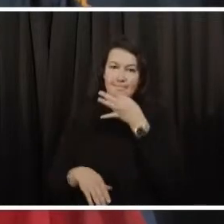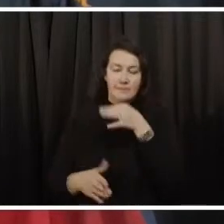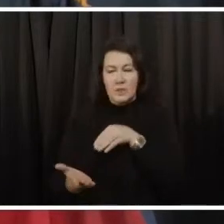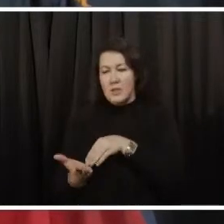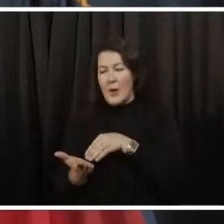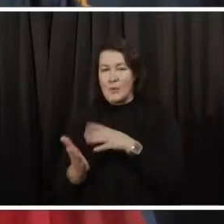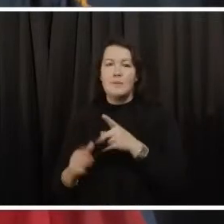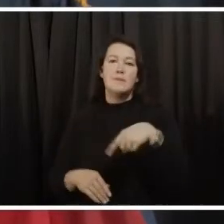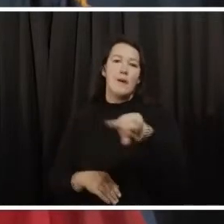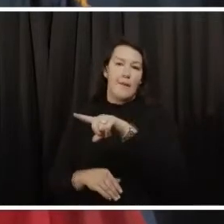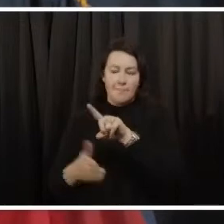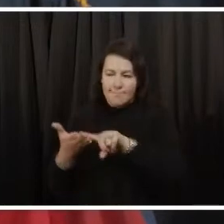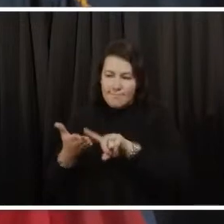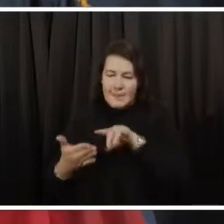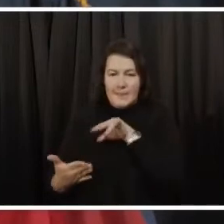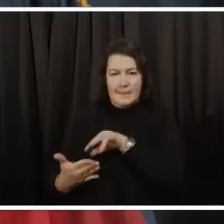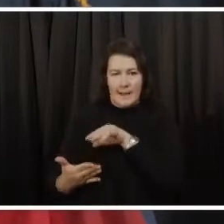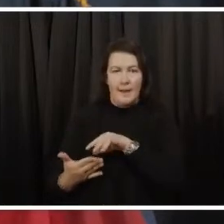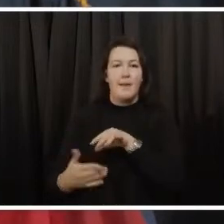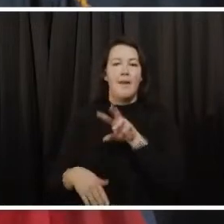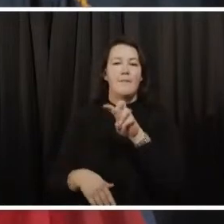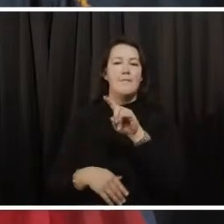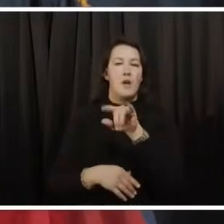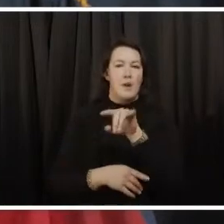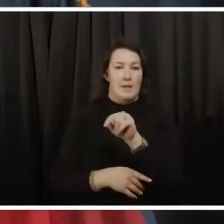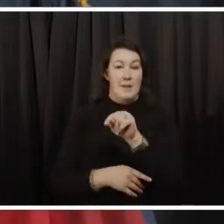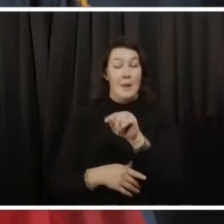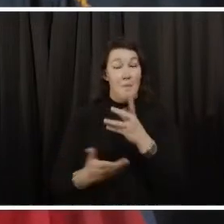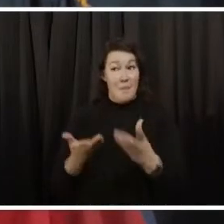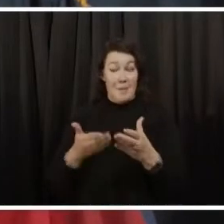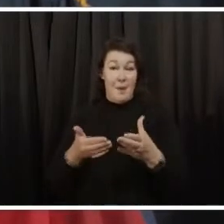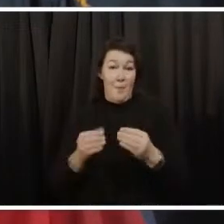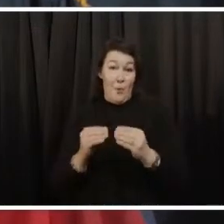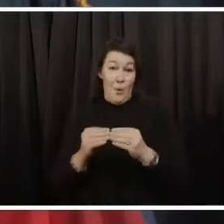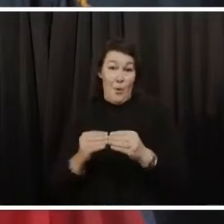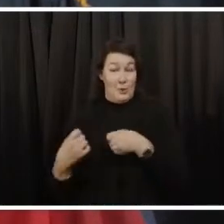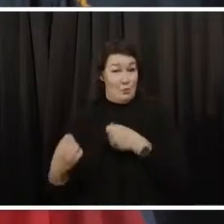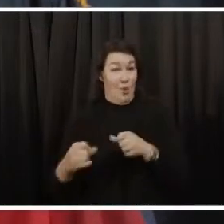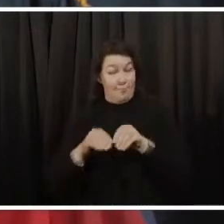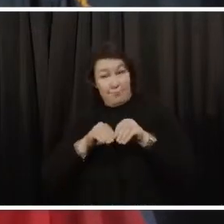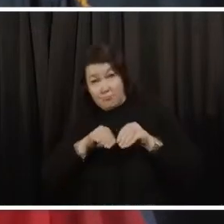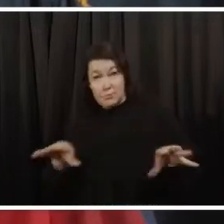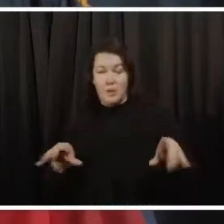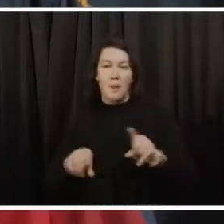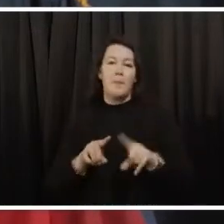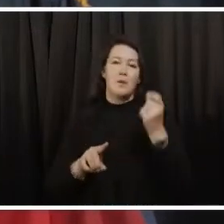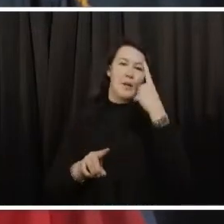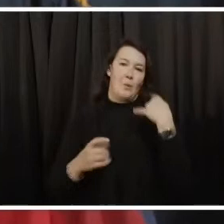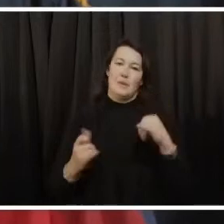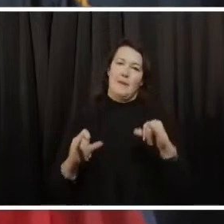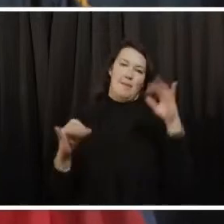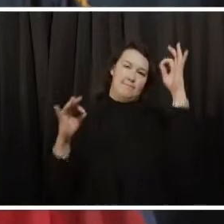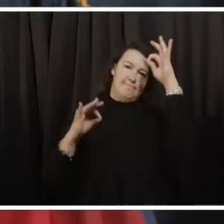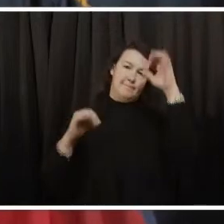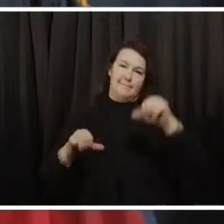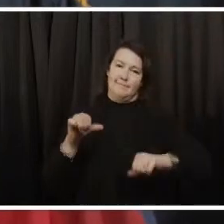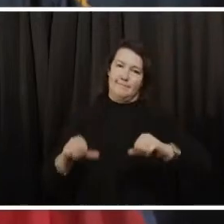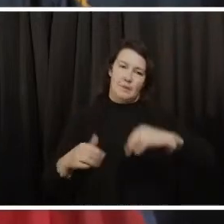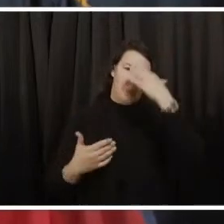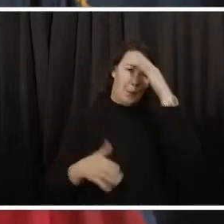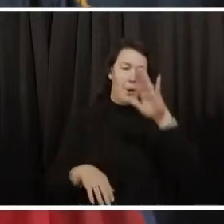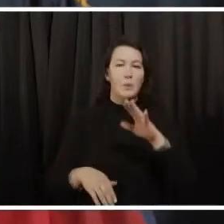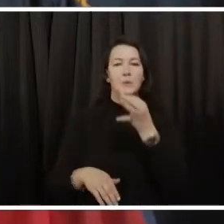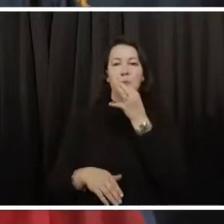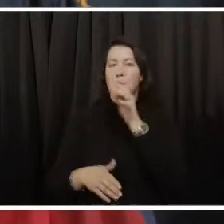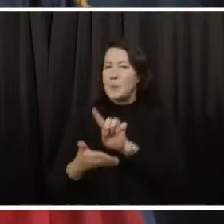Early data indicates that the variant may be more transmissible than previous strains, but we simply don't know. So I know that in the next